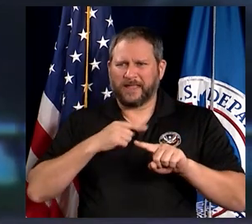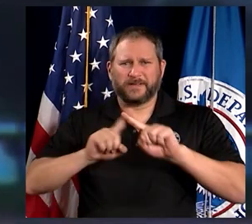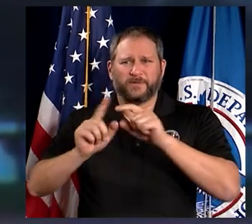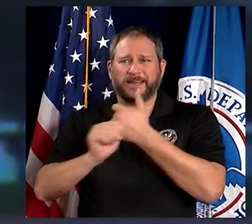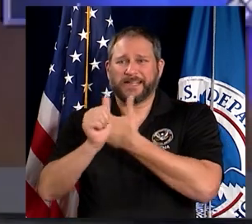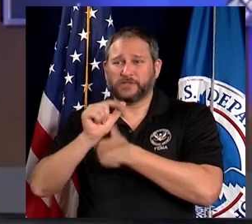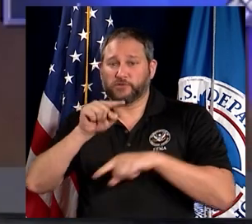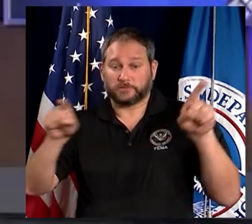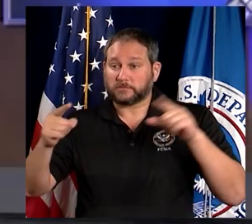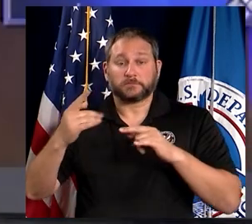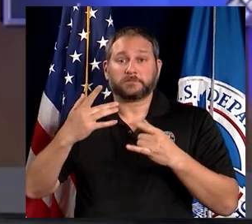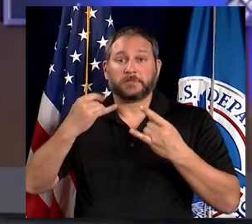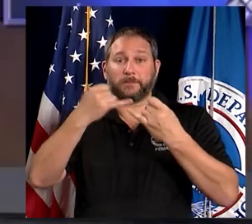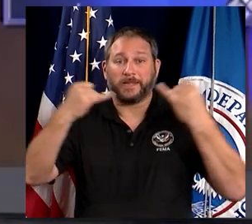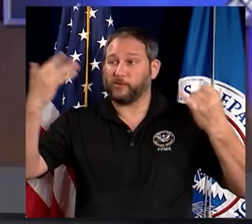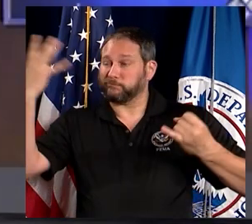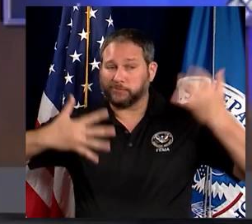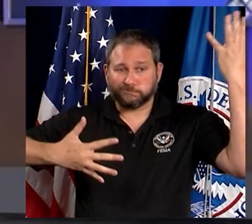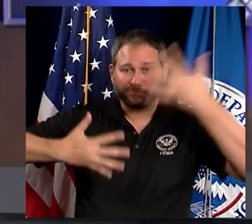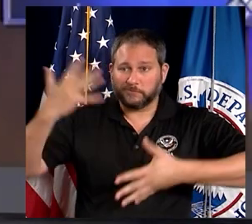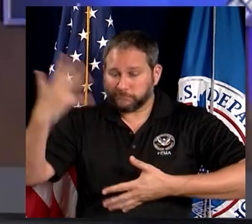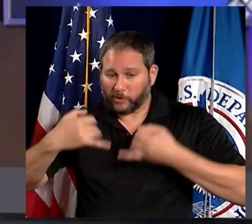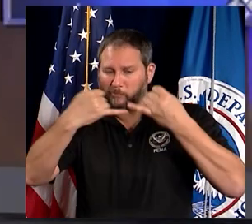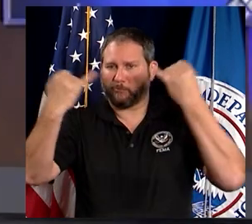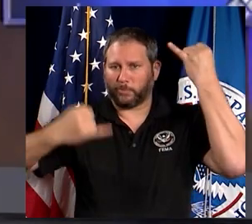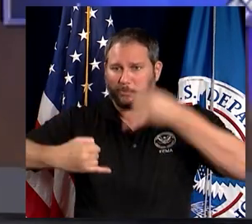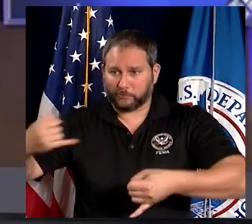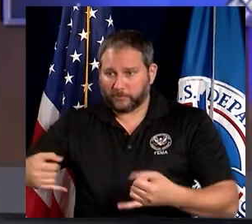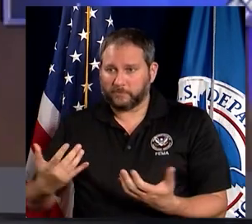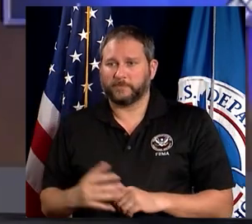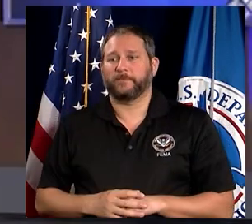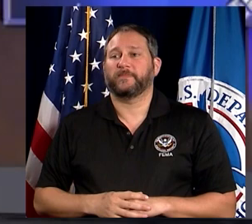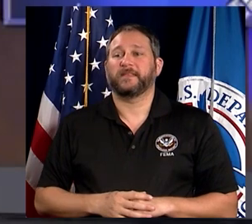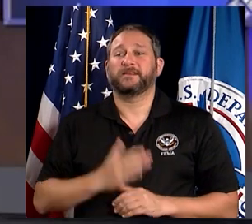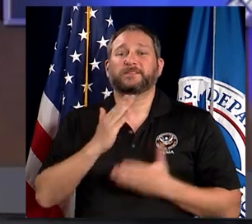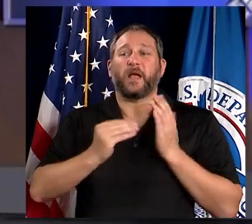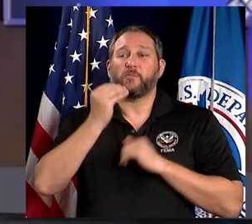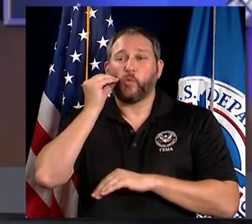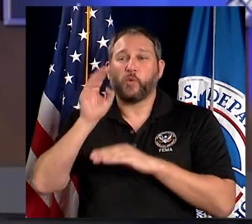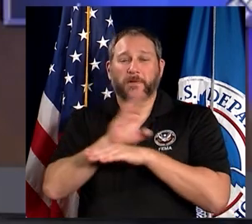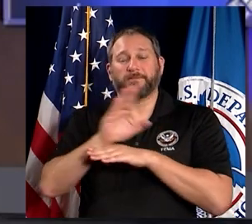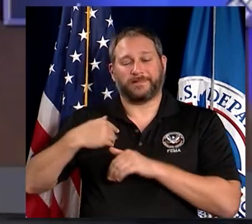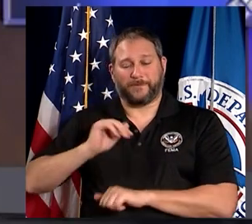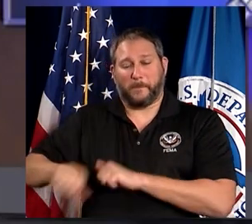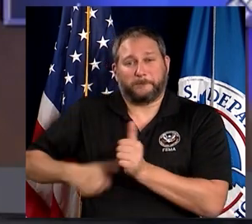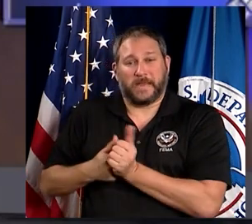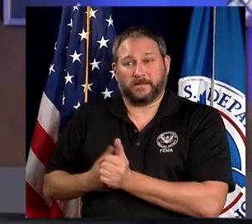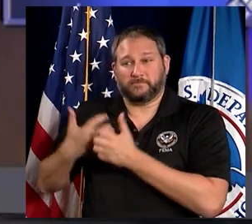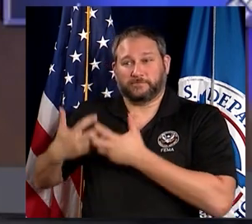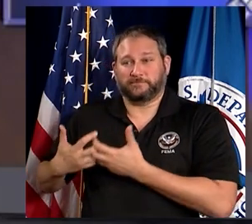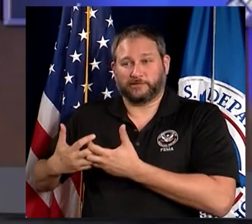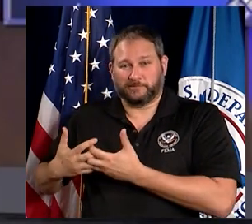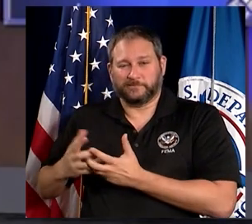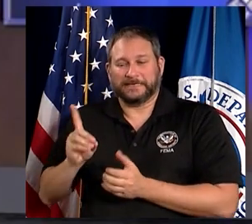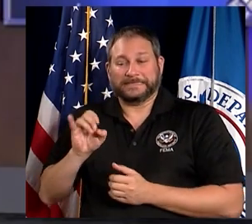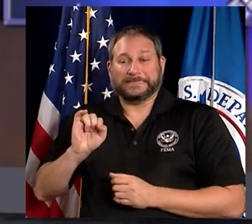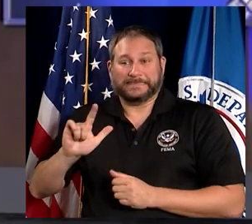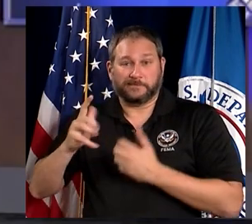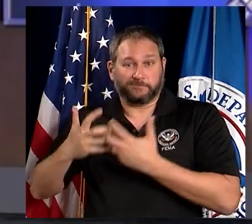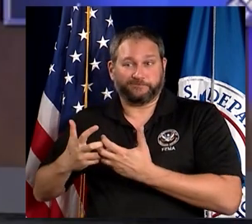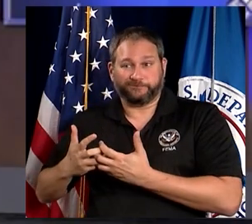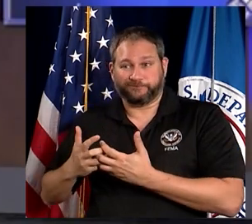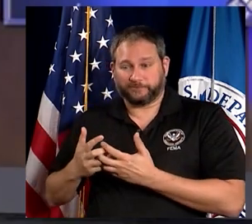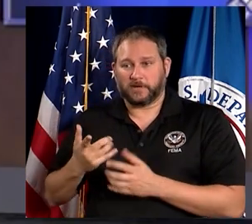out? Some homes and businesses have backup gas or diesel generators. These are very useful. They're also noisy